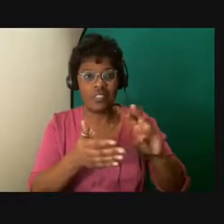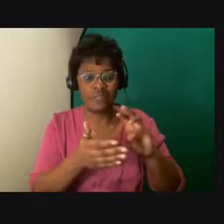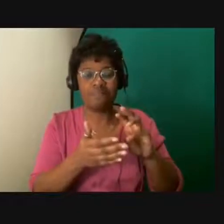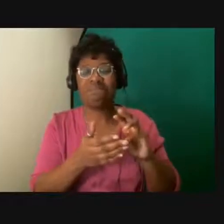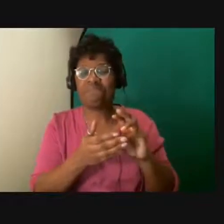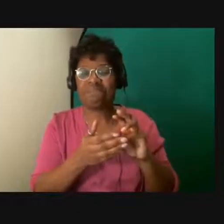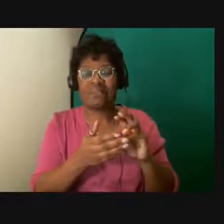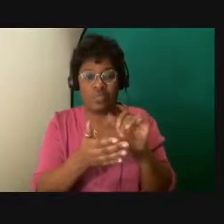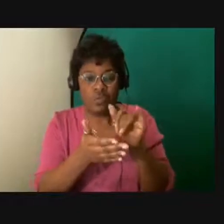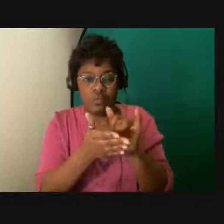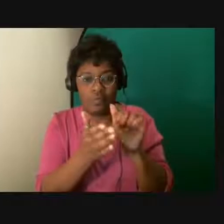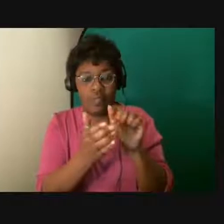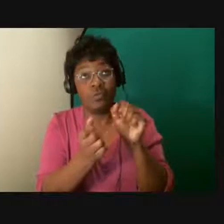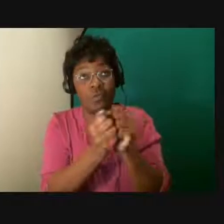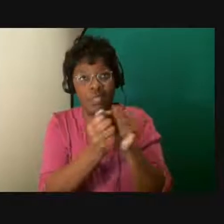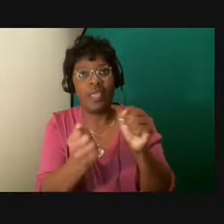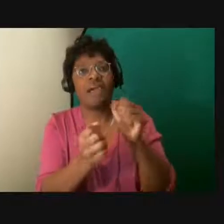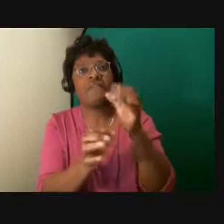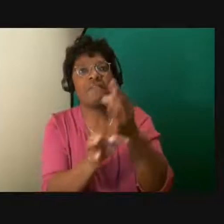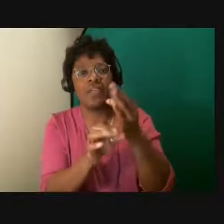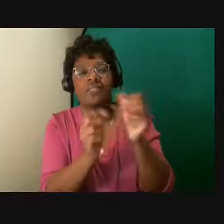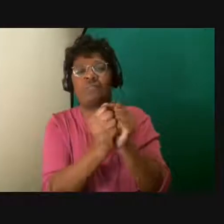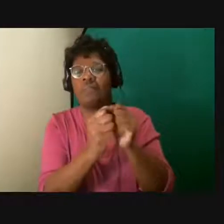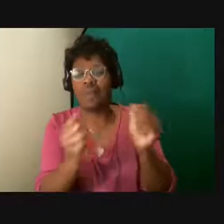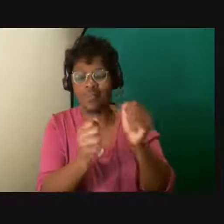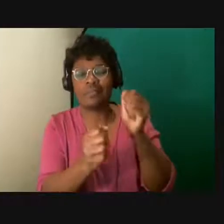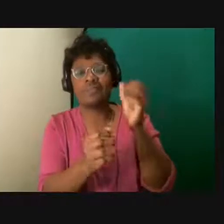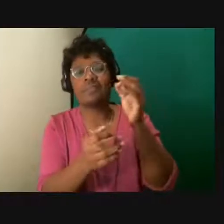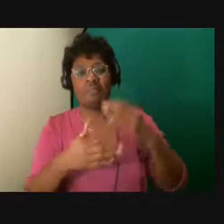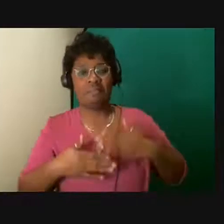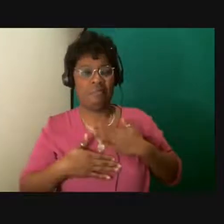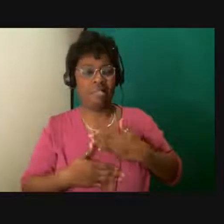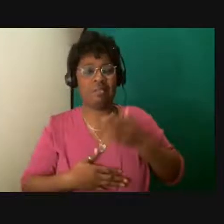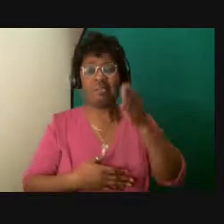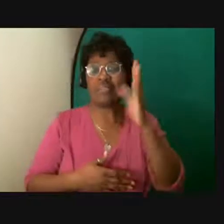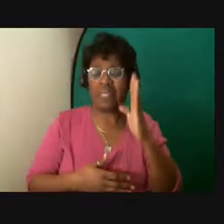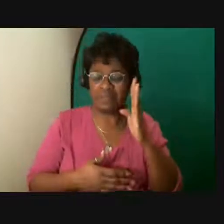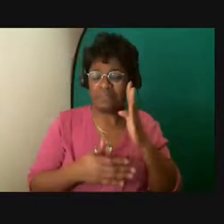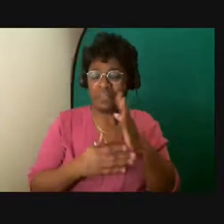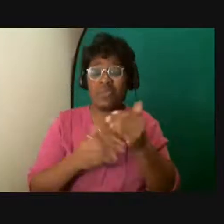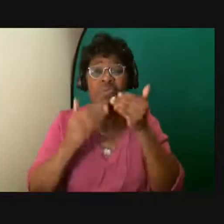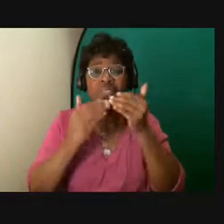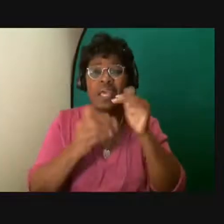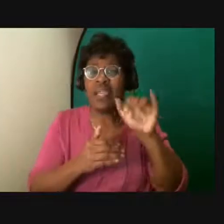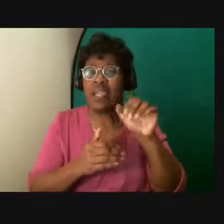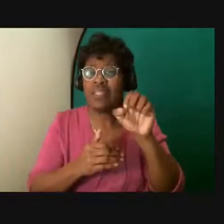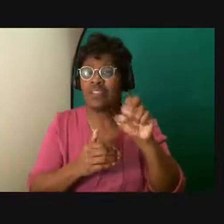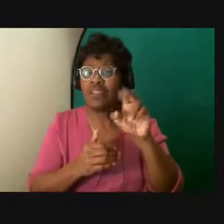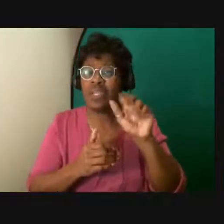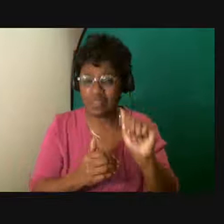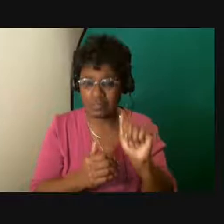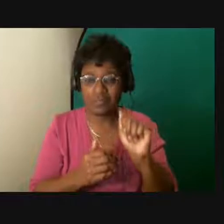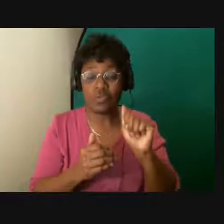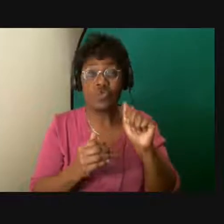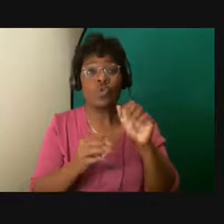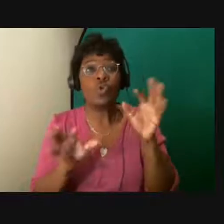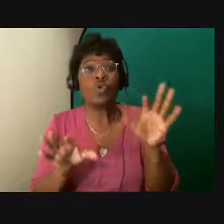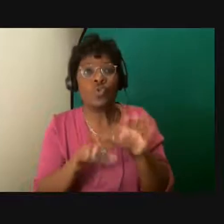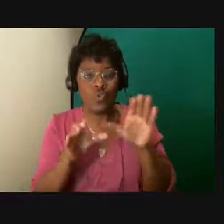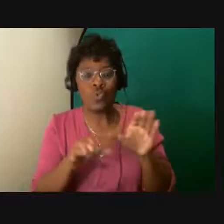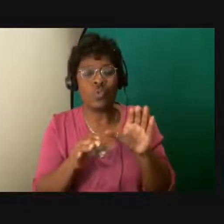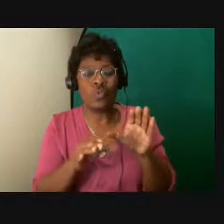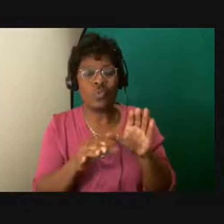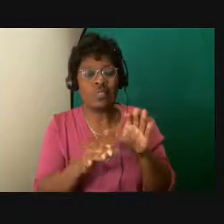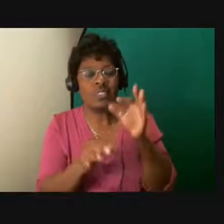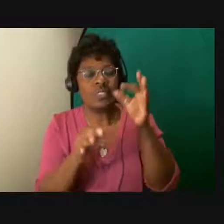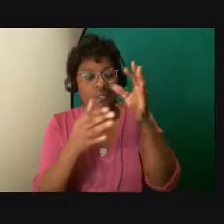Praise the Lord. Praise the Lord. We just want to thank Joshua Patrick Walker for doing our statement of faith this morning, where he say that without faith,